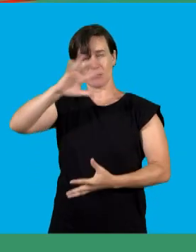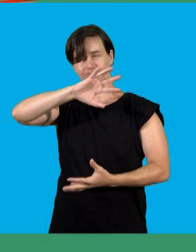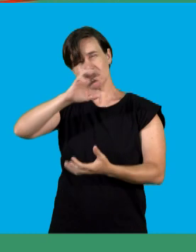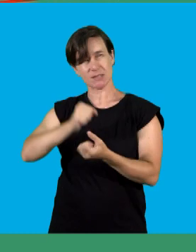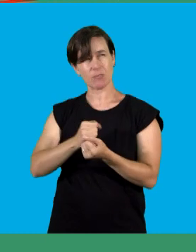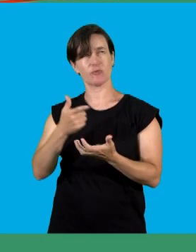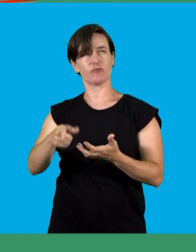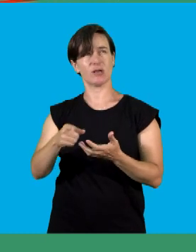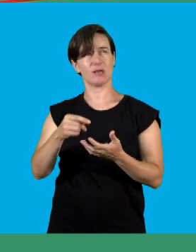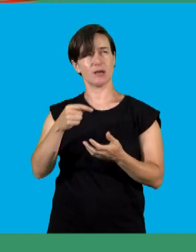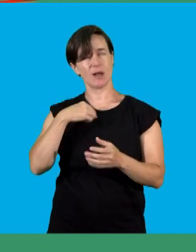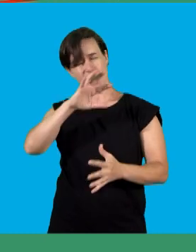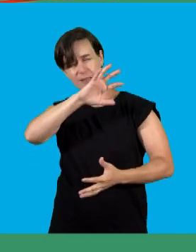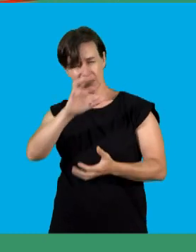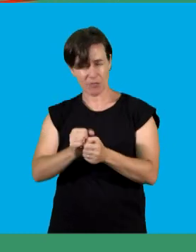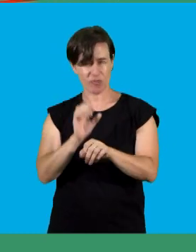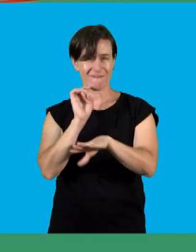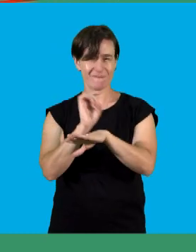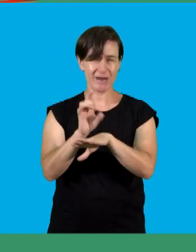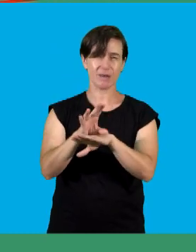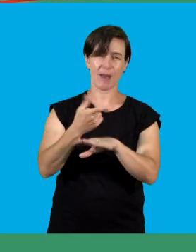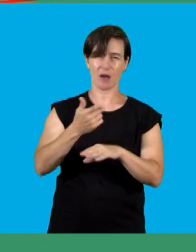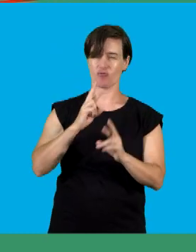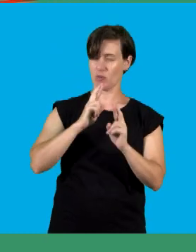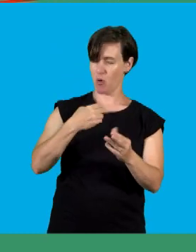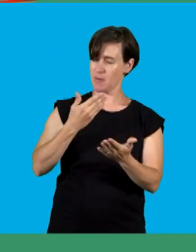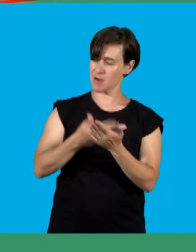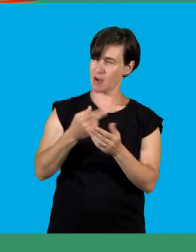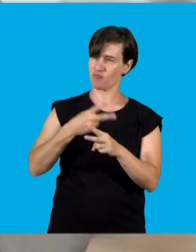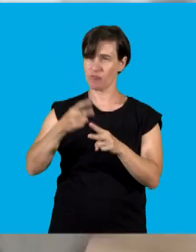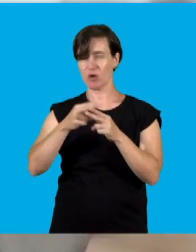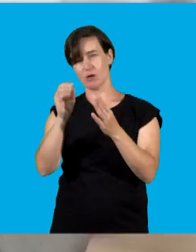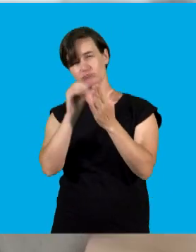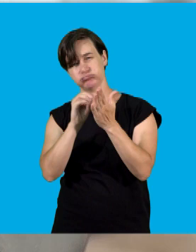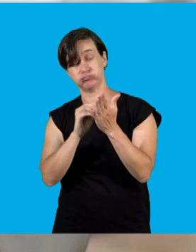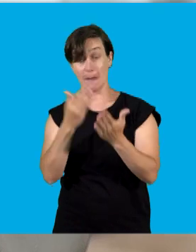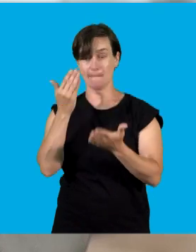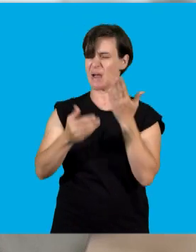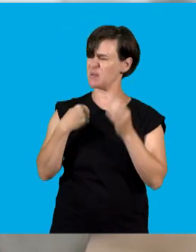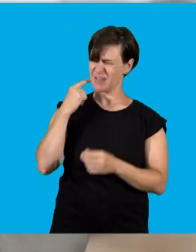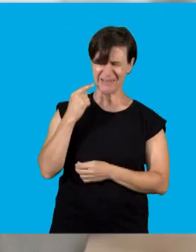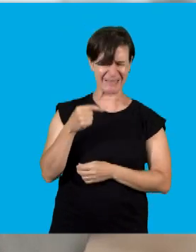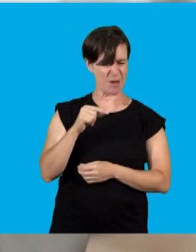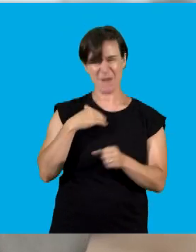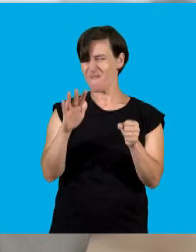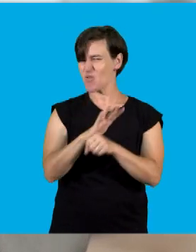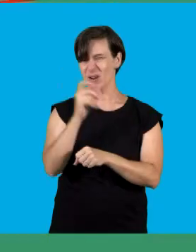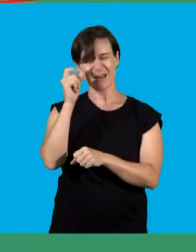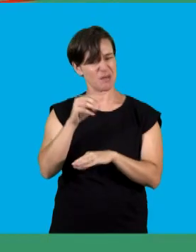to the experts again to say, okay, we're not happy with the response. We need a further